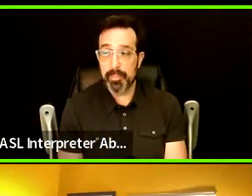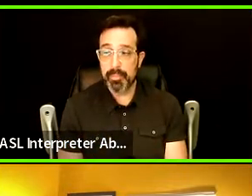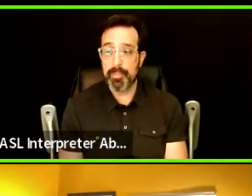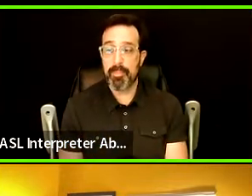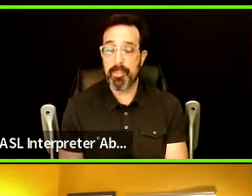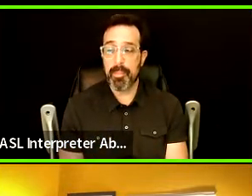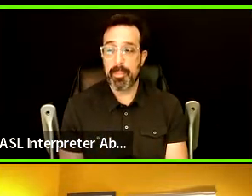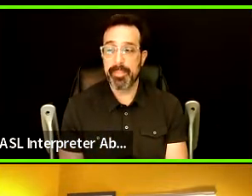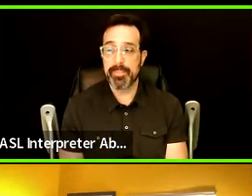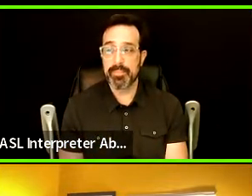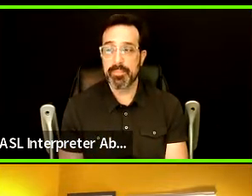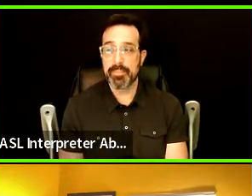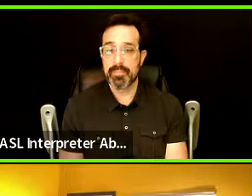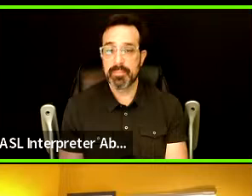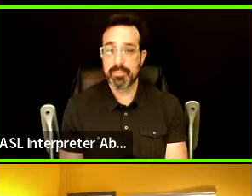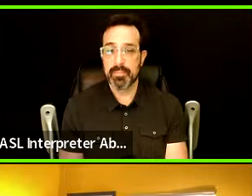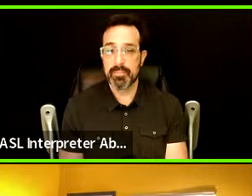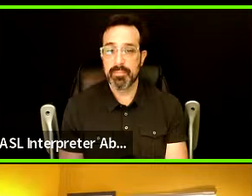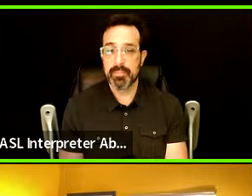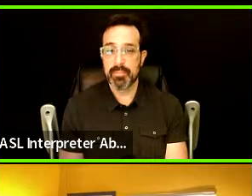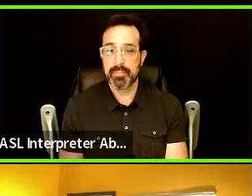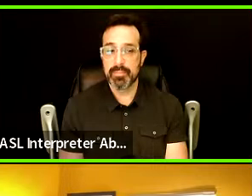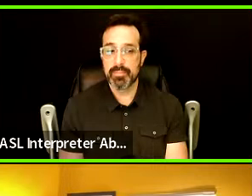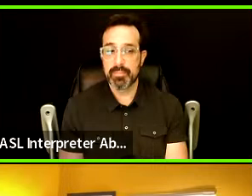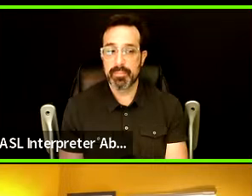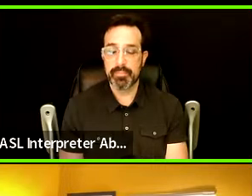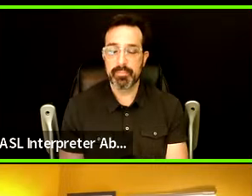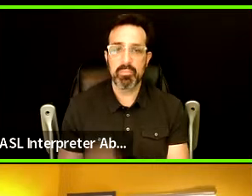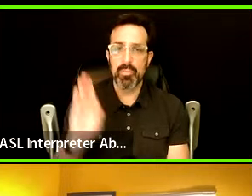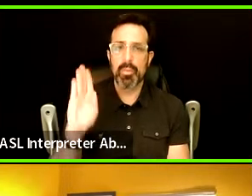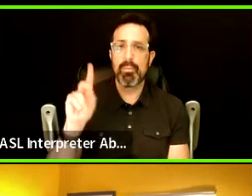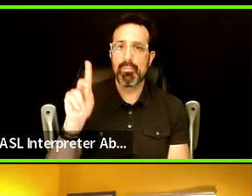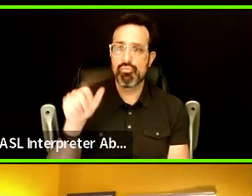graciously took our notes, to give a quick overview. Brenda?